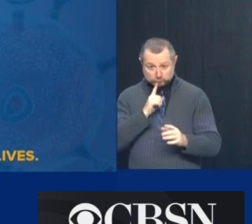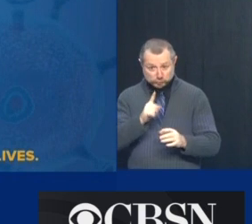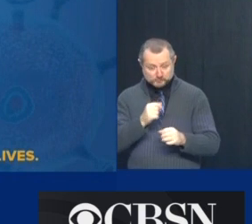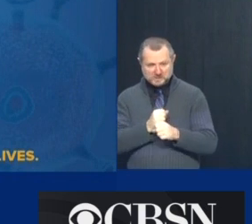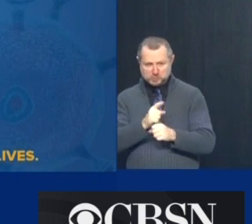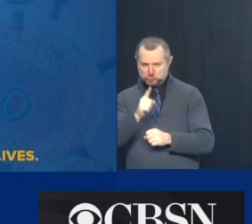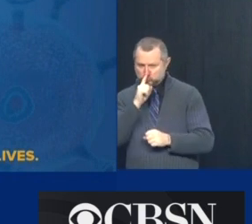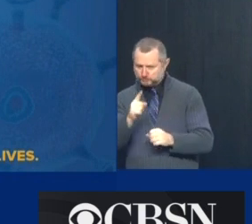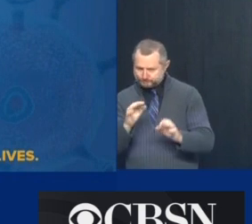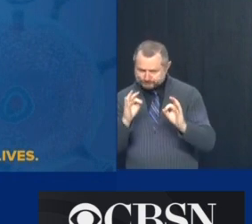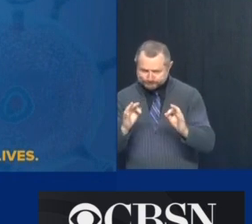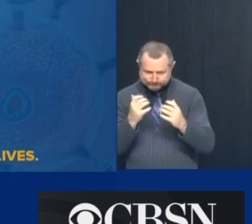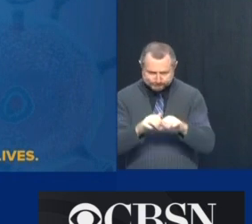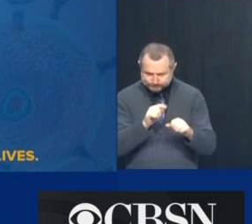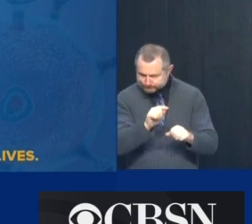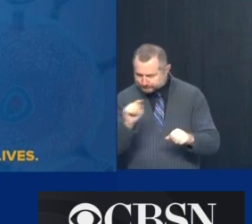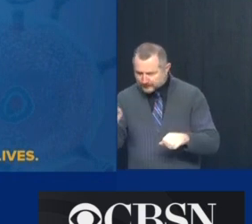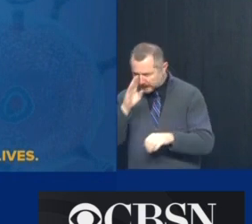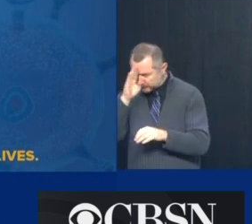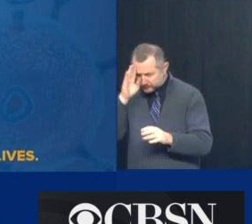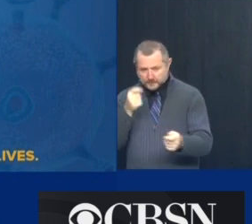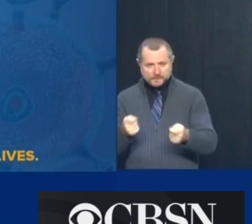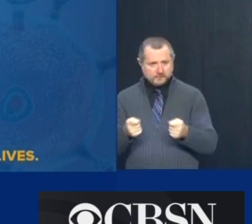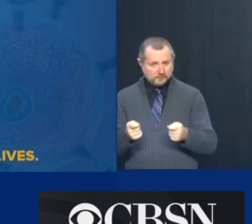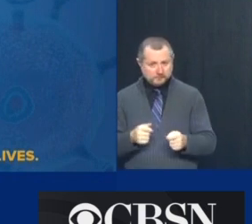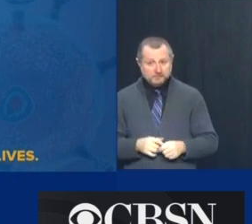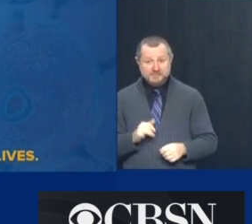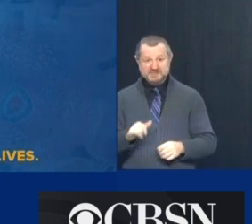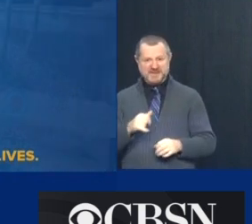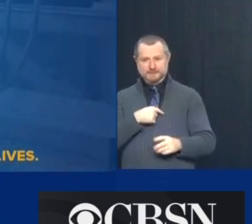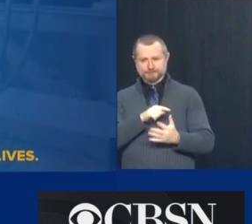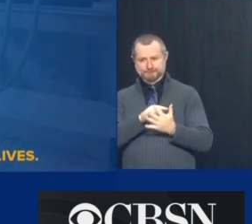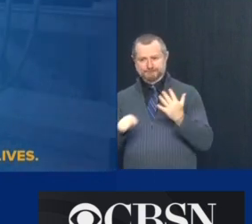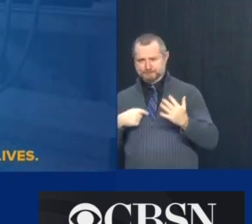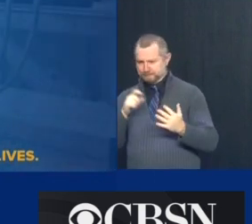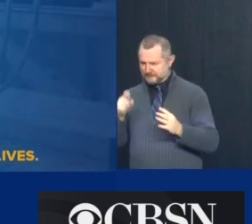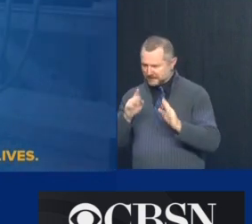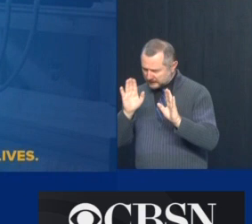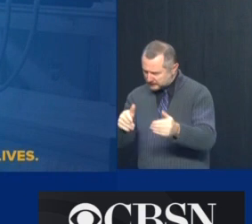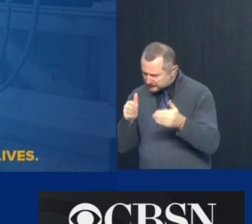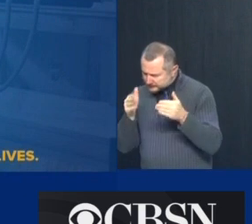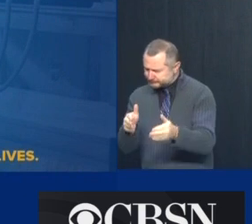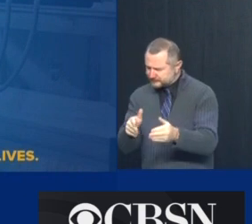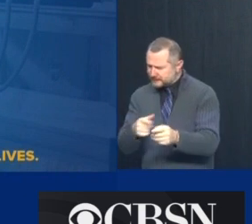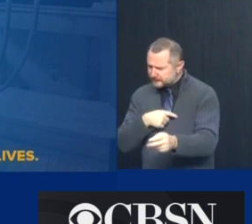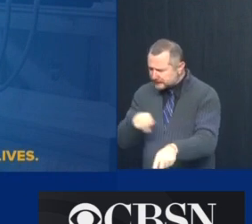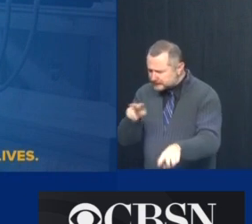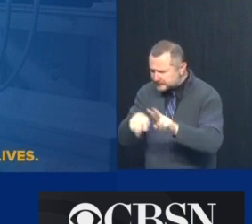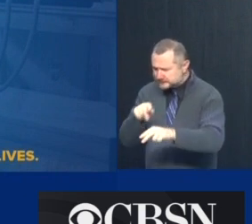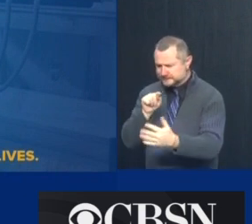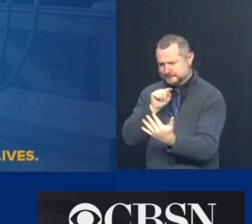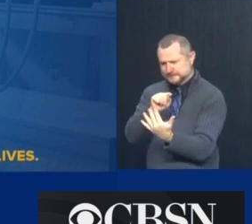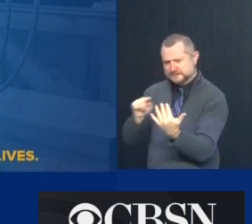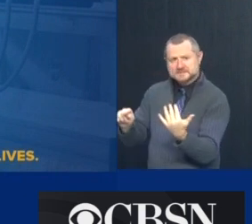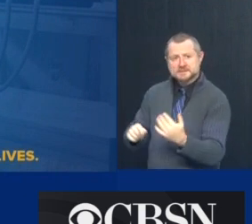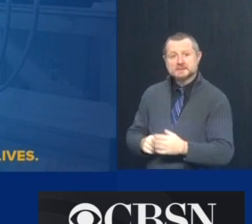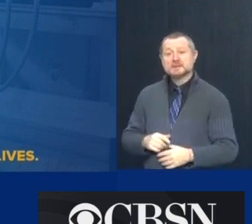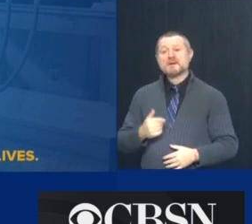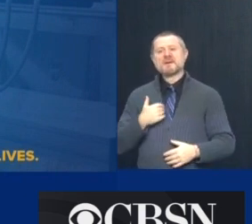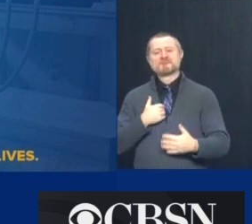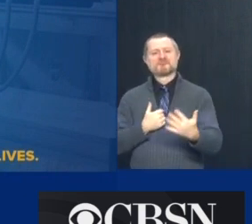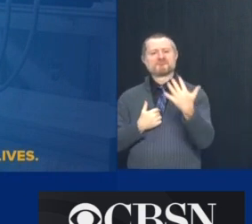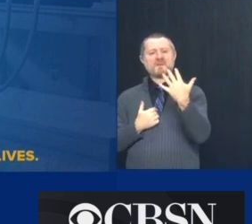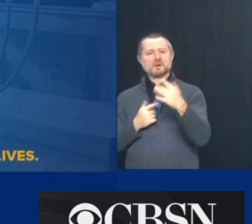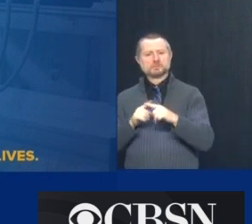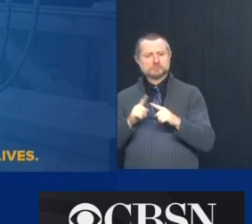That is the effect, and that's what we're going to have to deal with. We have 5 strategies that we are